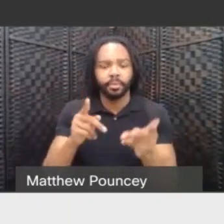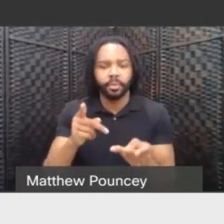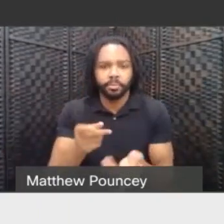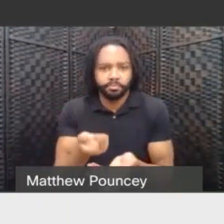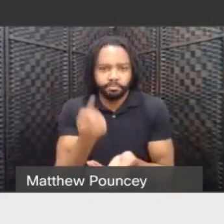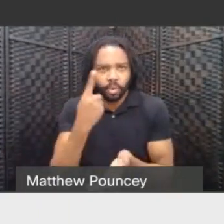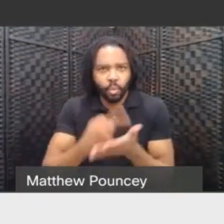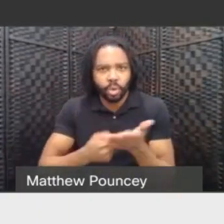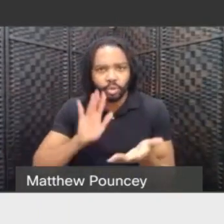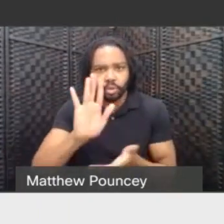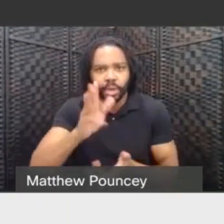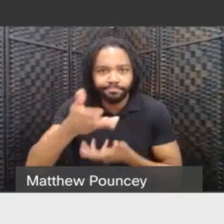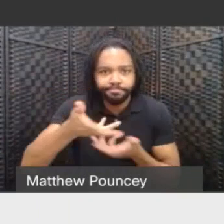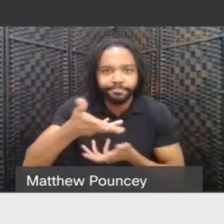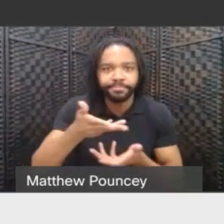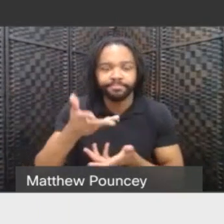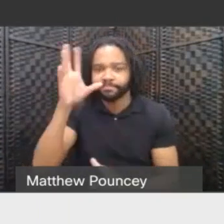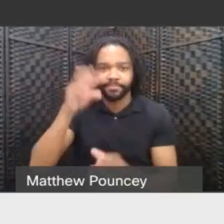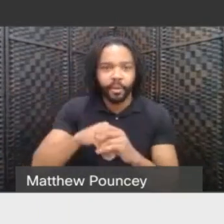the community look like